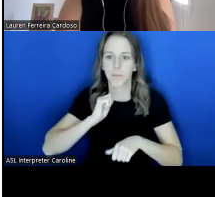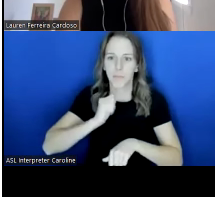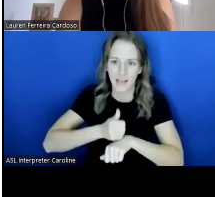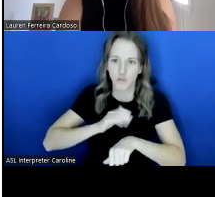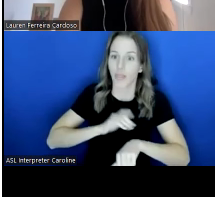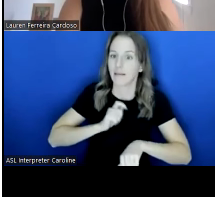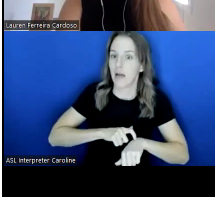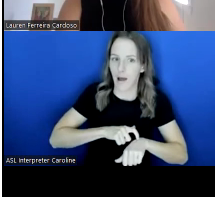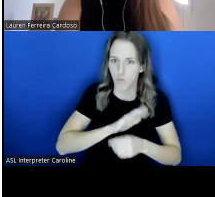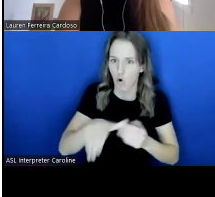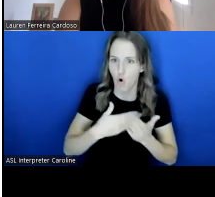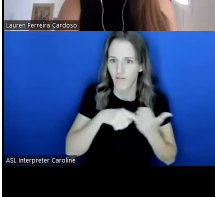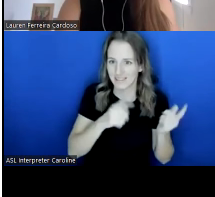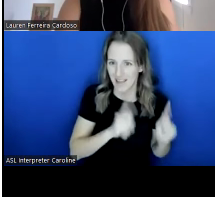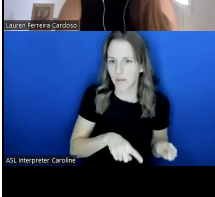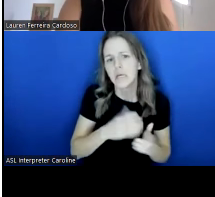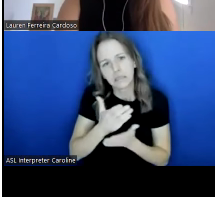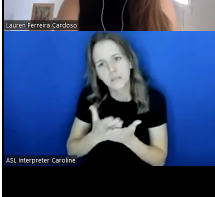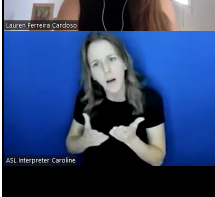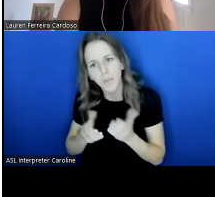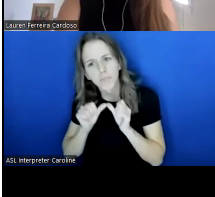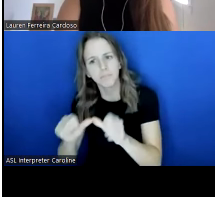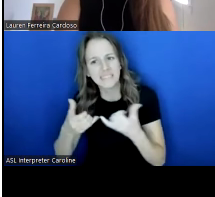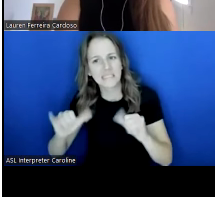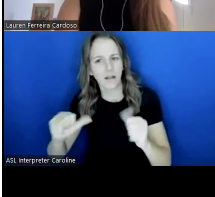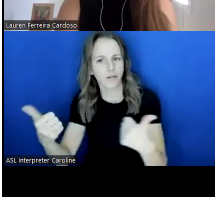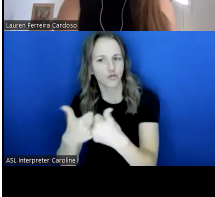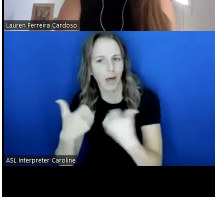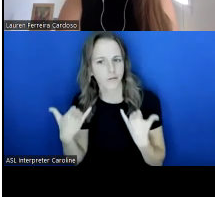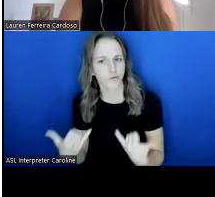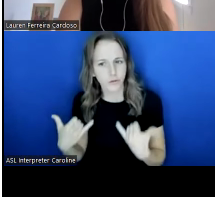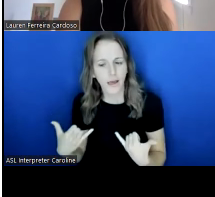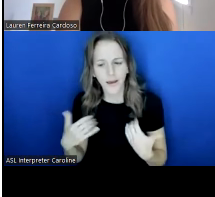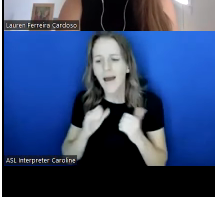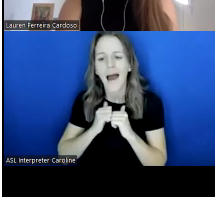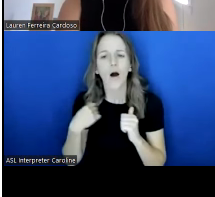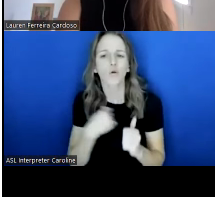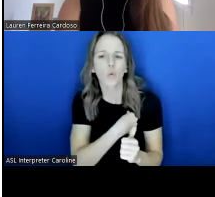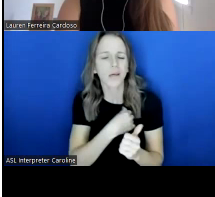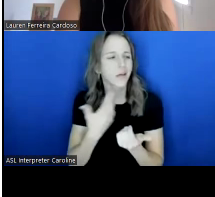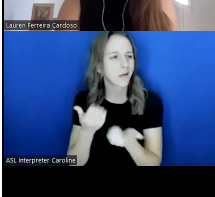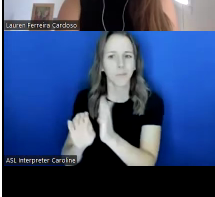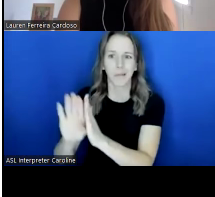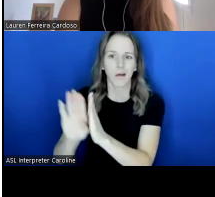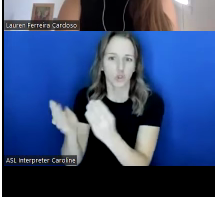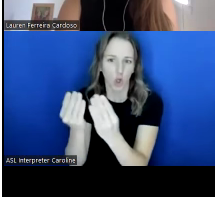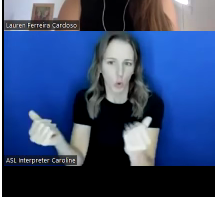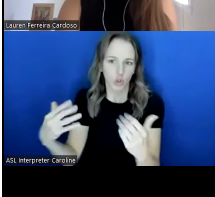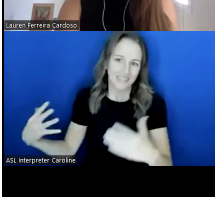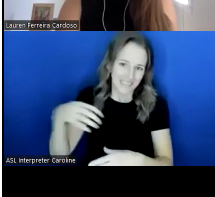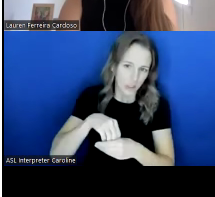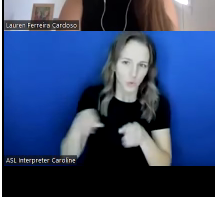which remains to be a challenge. And how do we, build solutions into the plan so that we